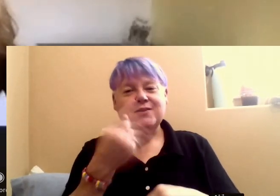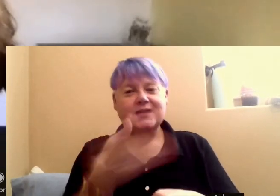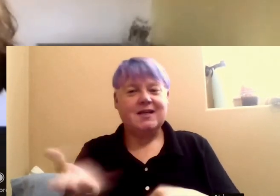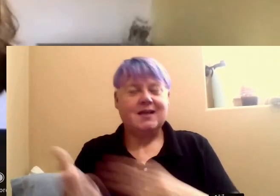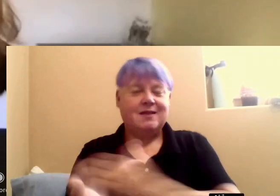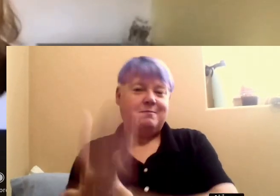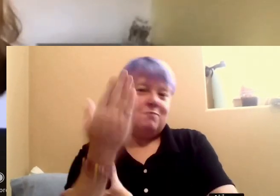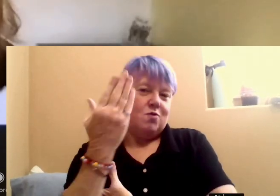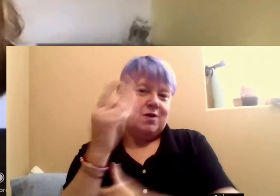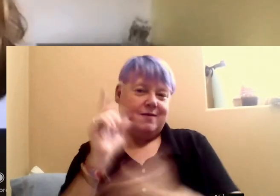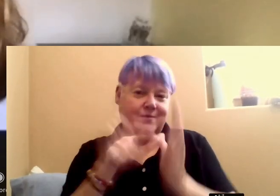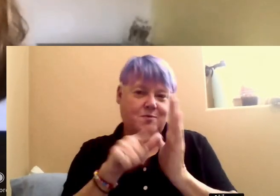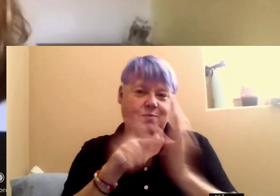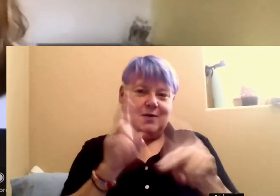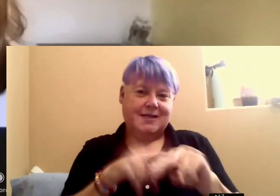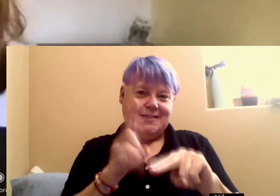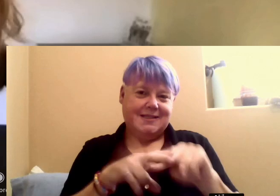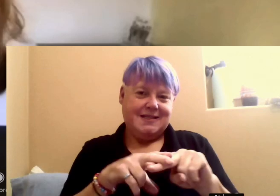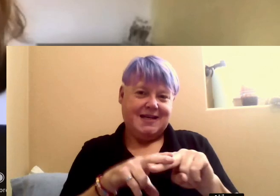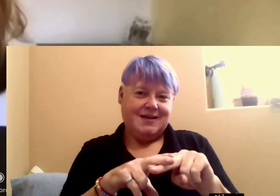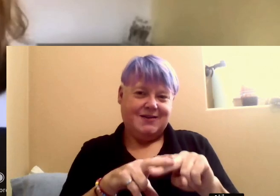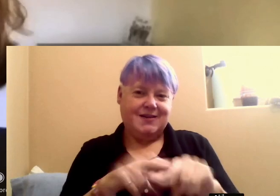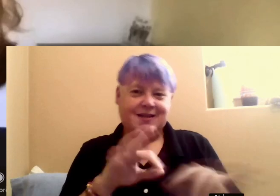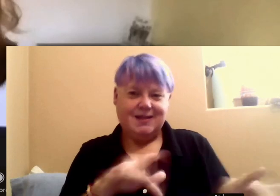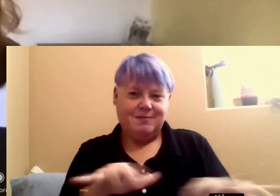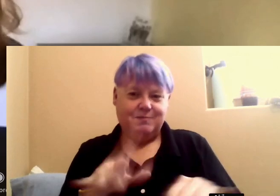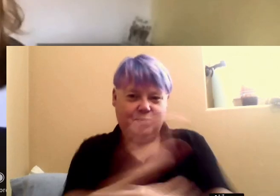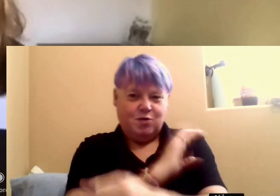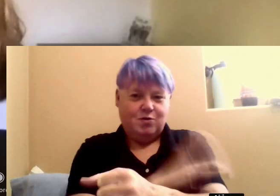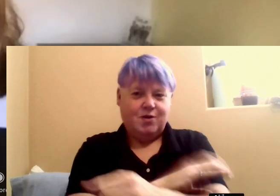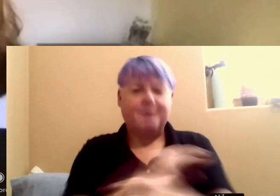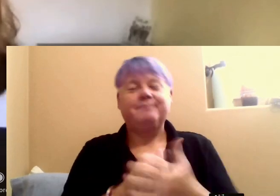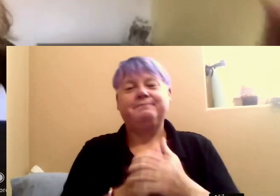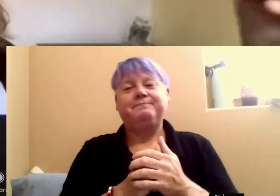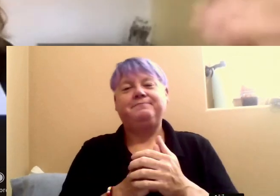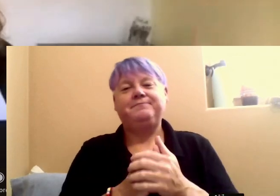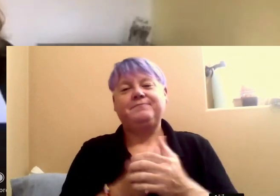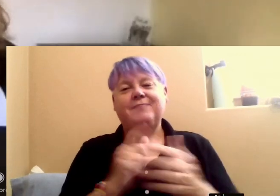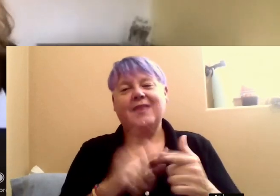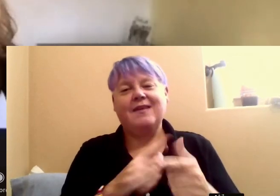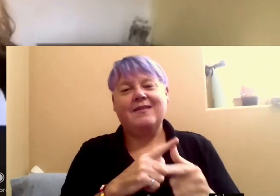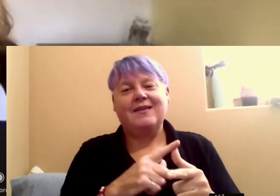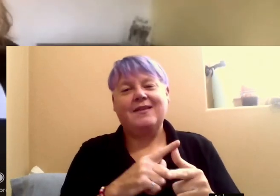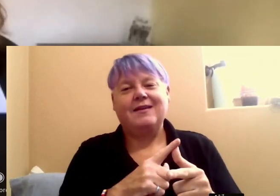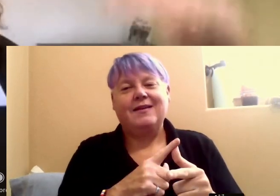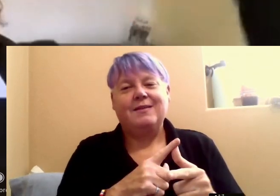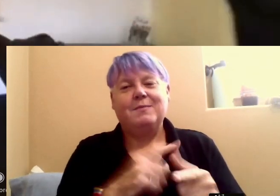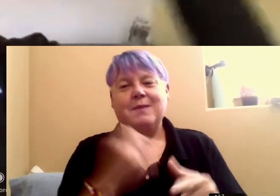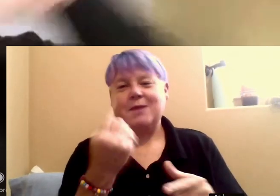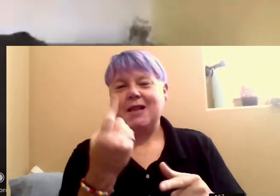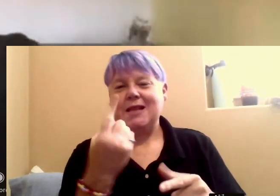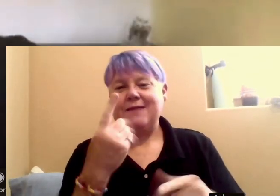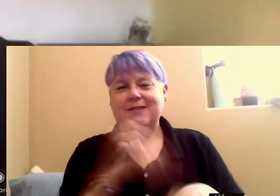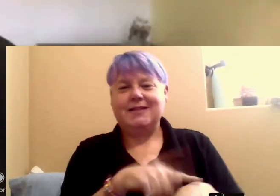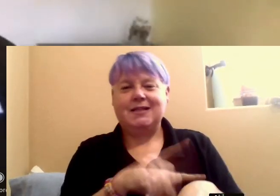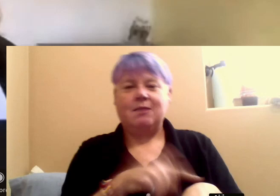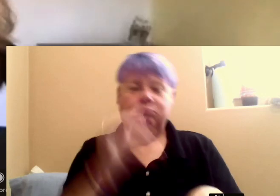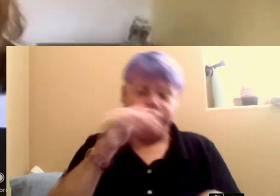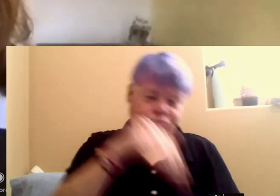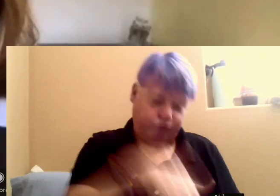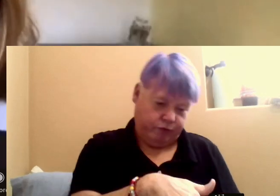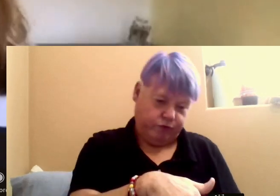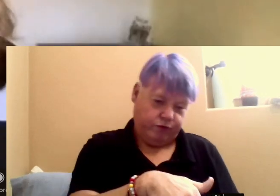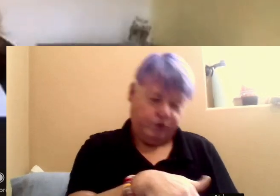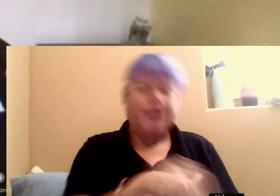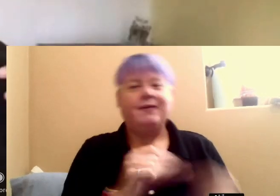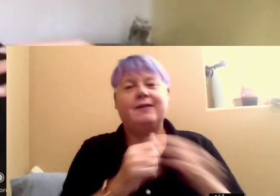few moments when I sit down at the computer, the first couple hours. And then it just is like by about 11 o'clock, it's like, I'm starting to